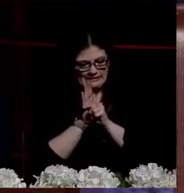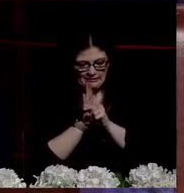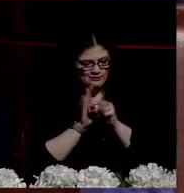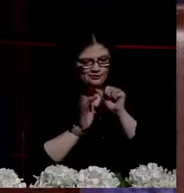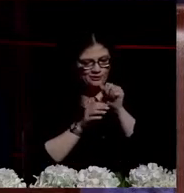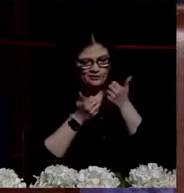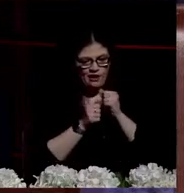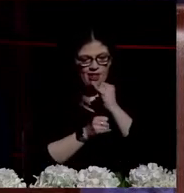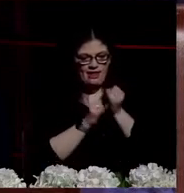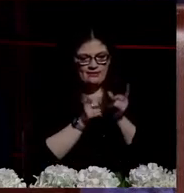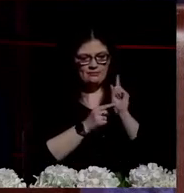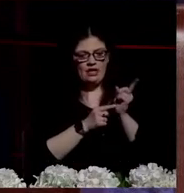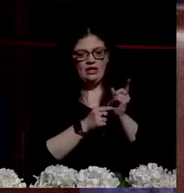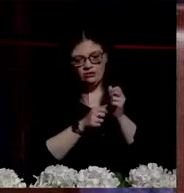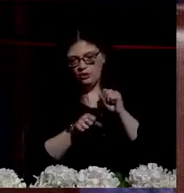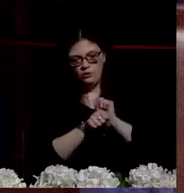2 days.